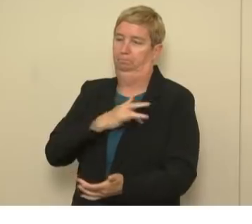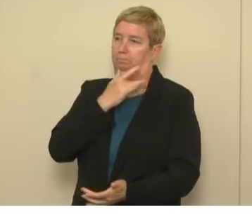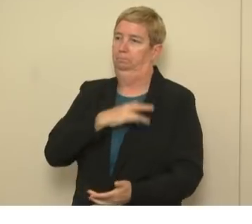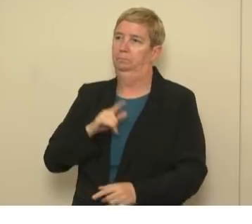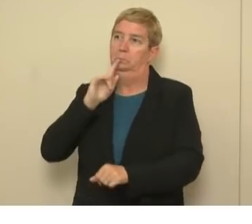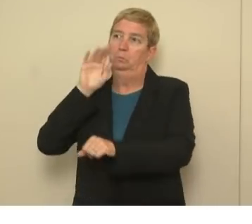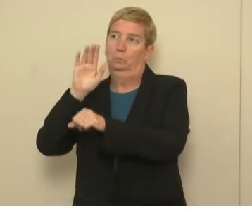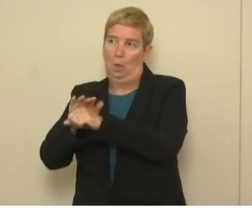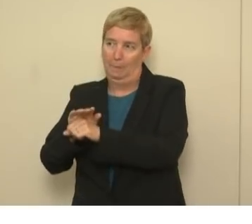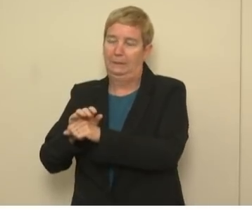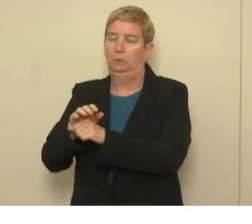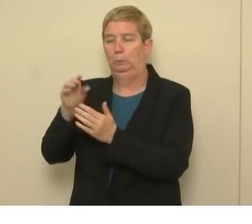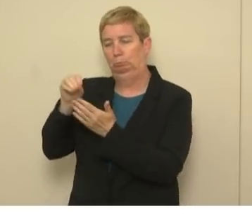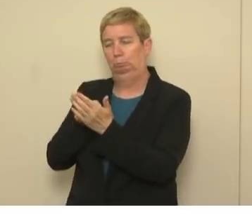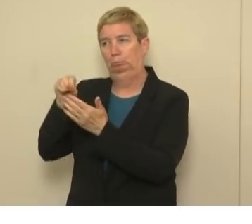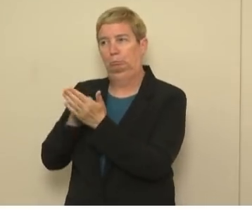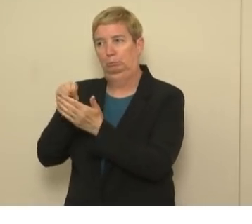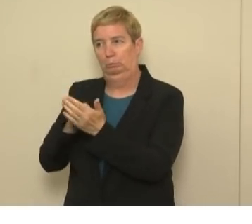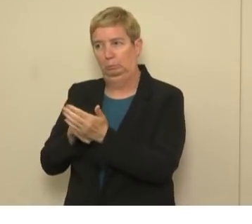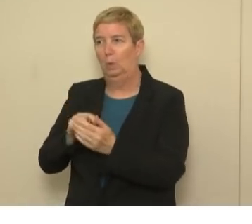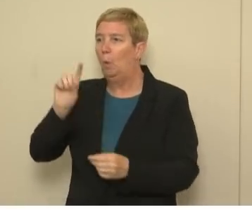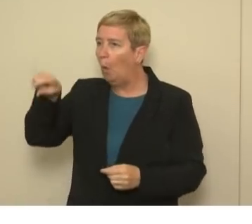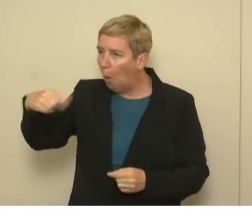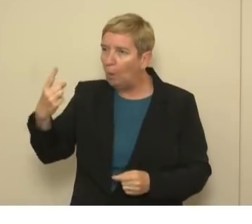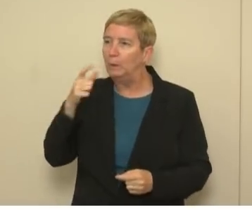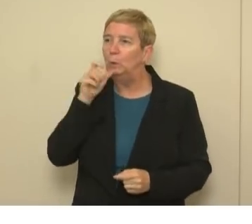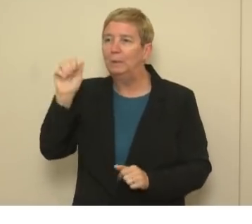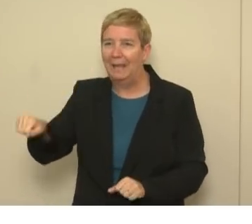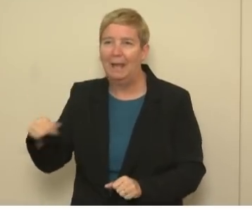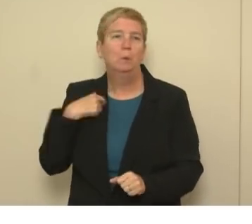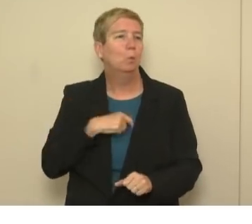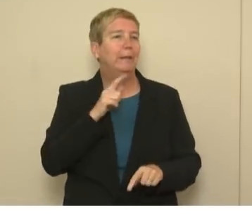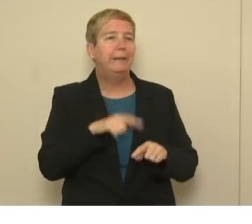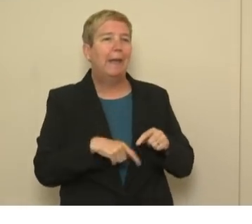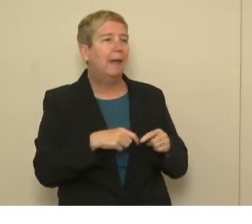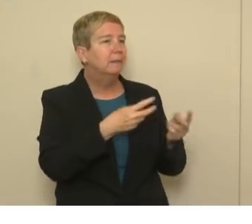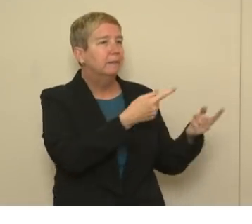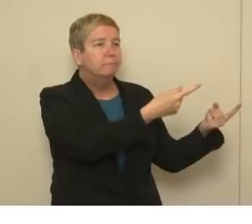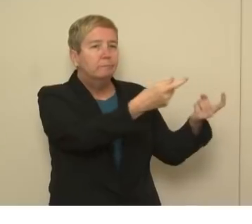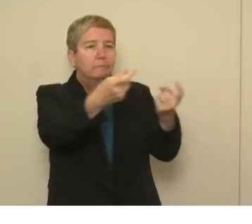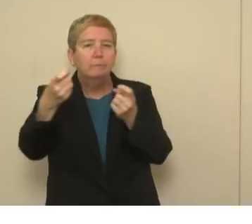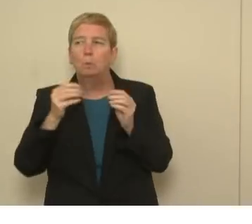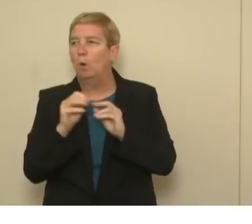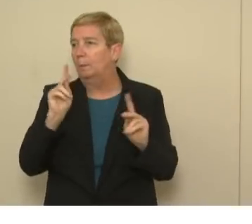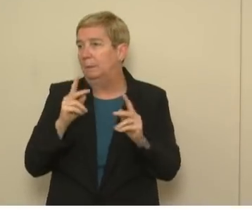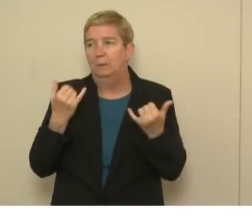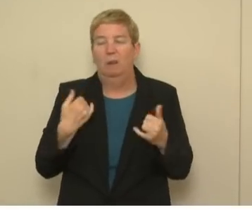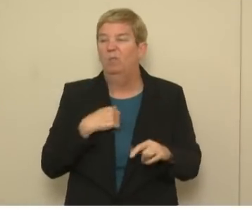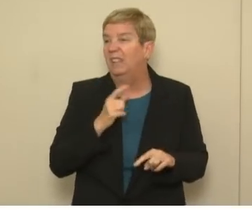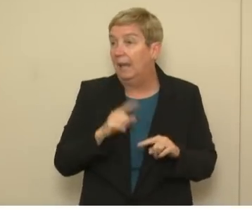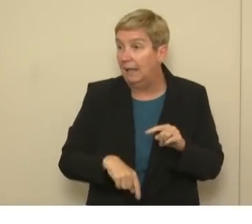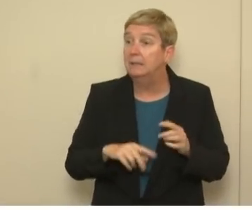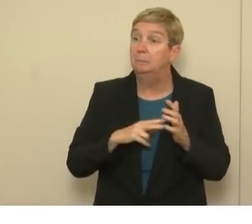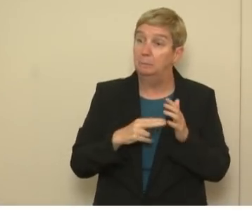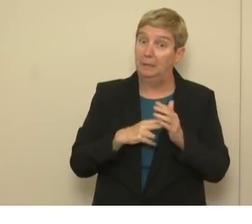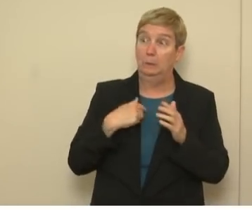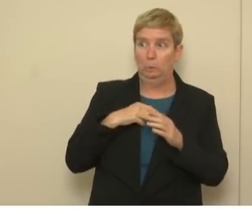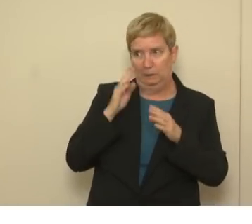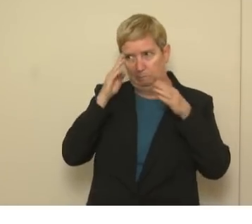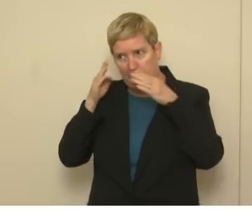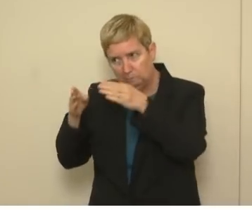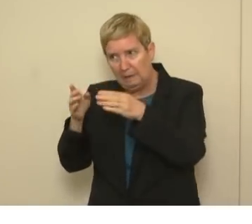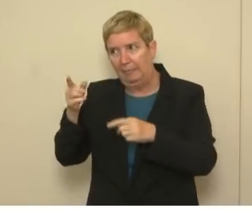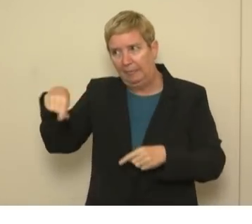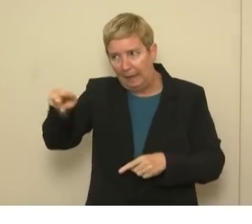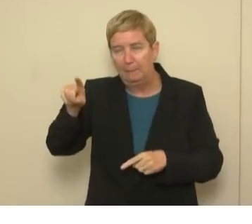virtual census activities are so important right now. and why we so strongly